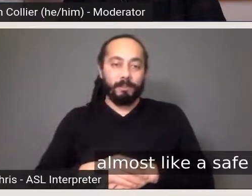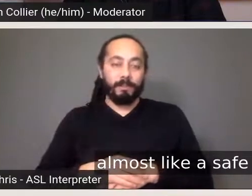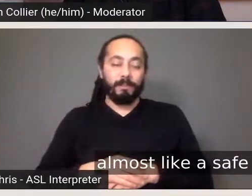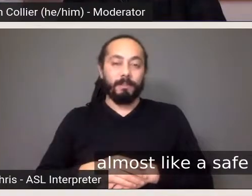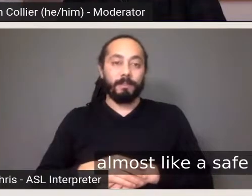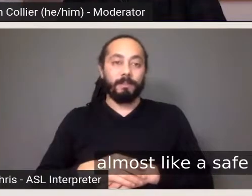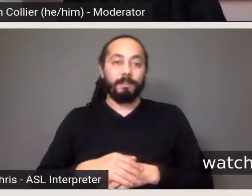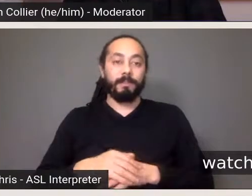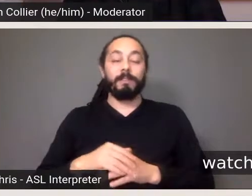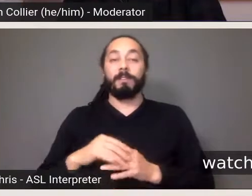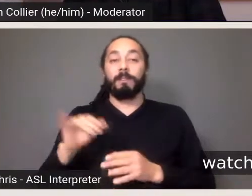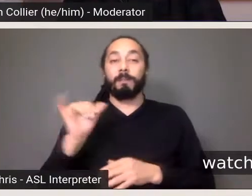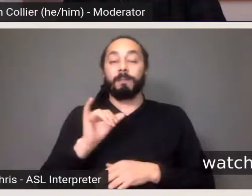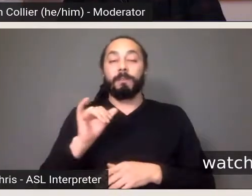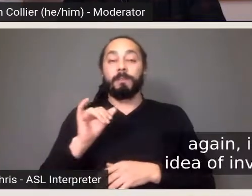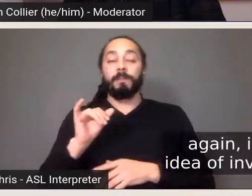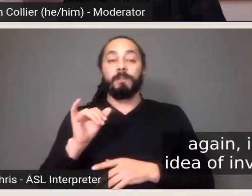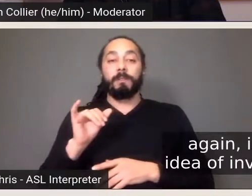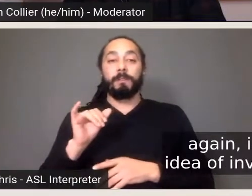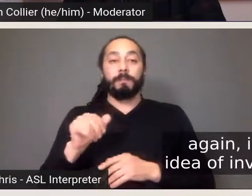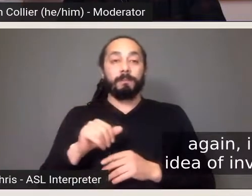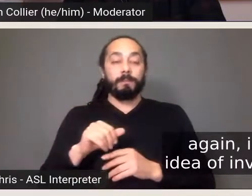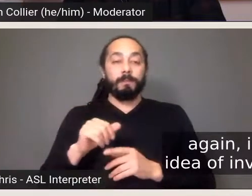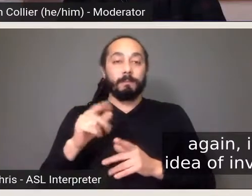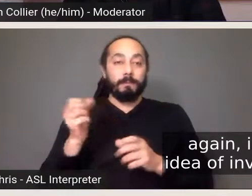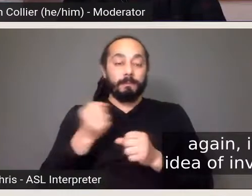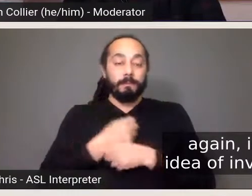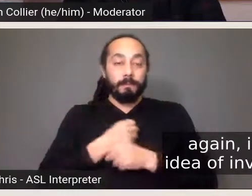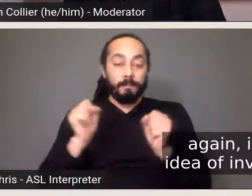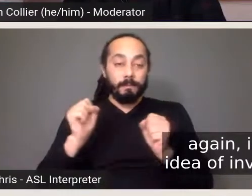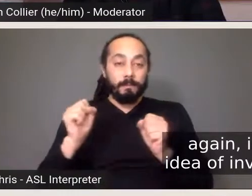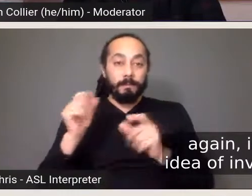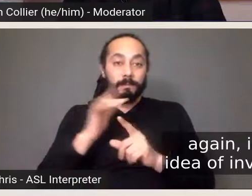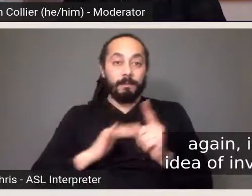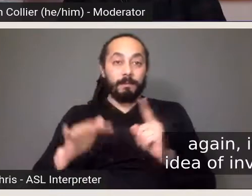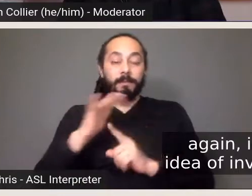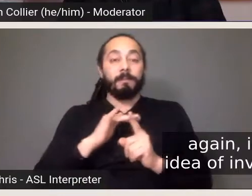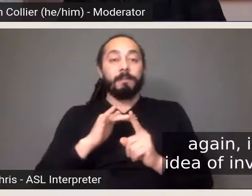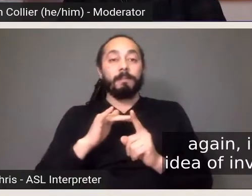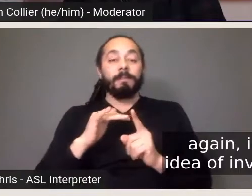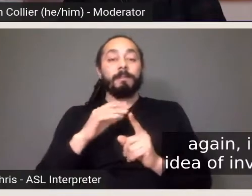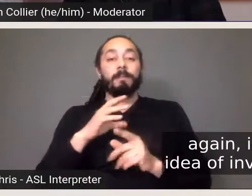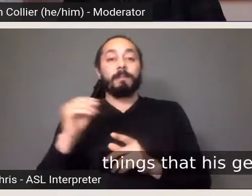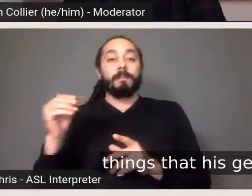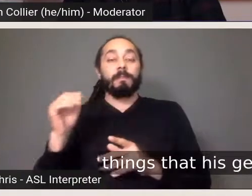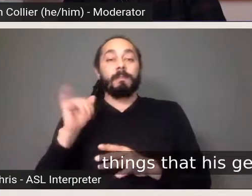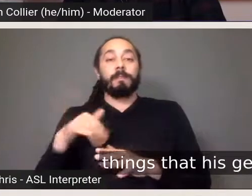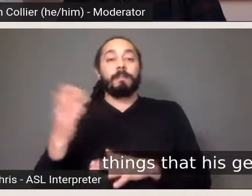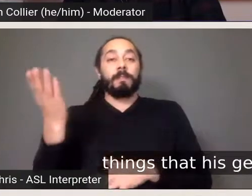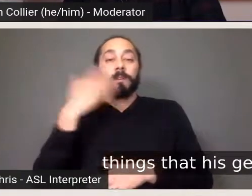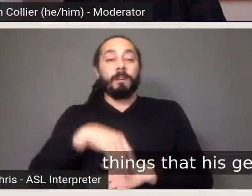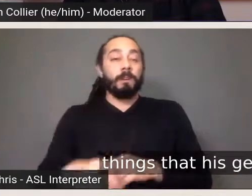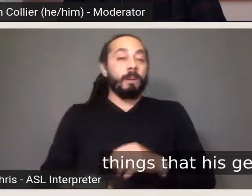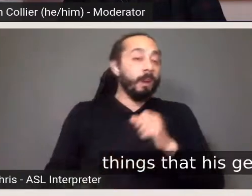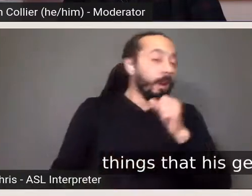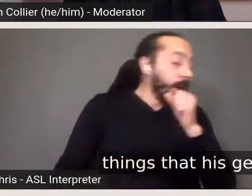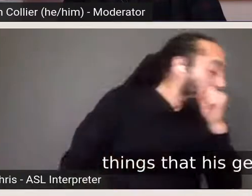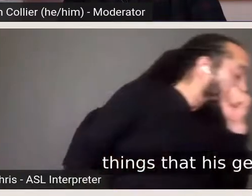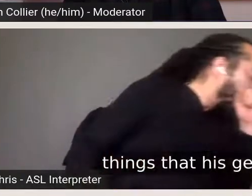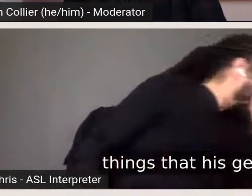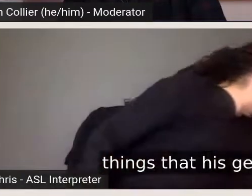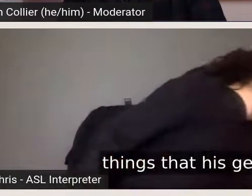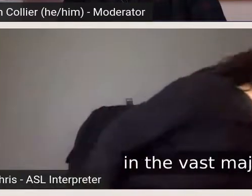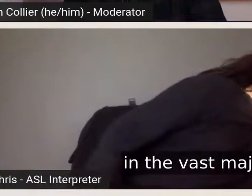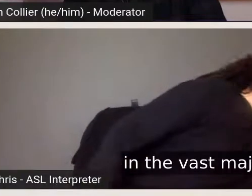environment to kind of watch from afar, again, invoking that idea of invisible memory, things that his generation